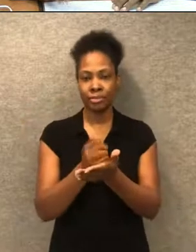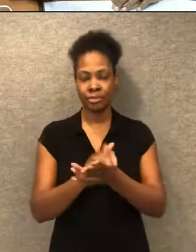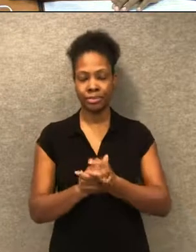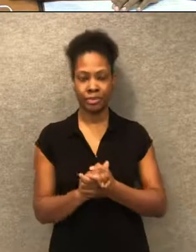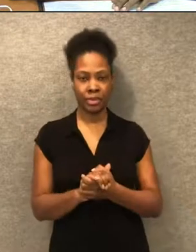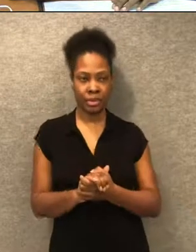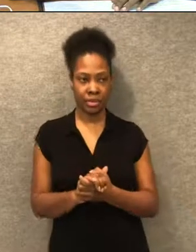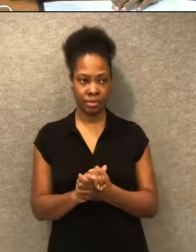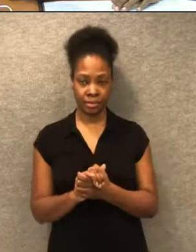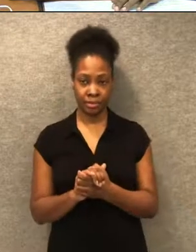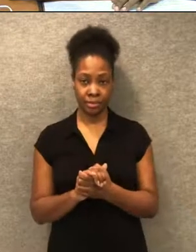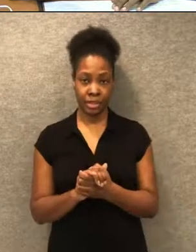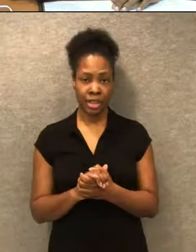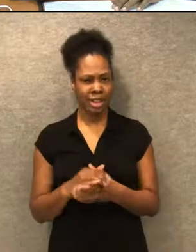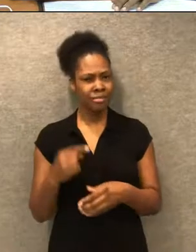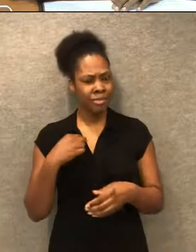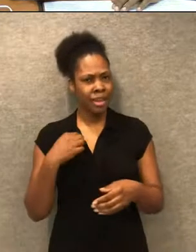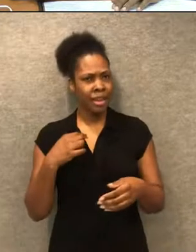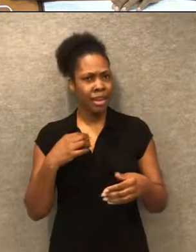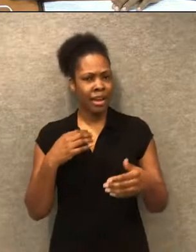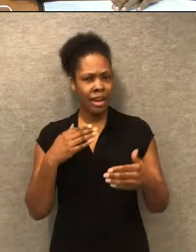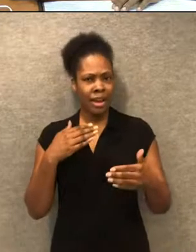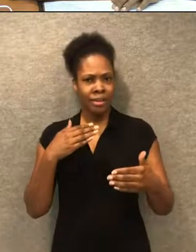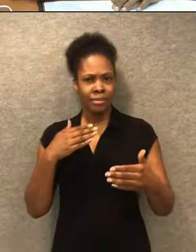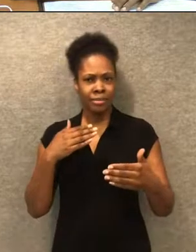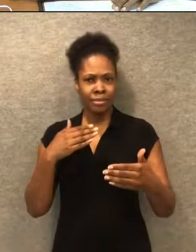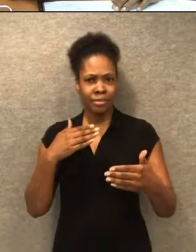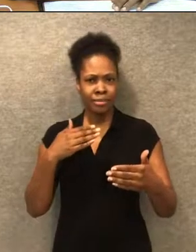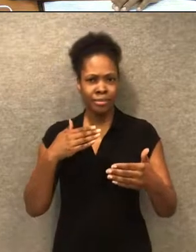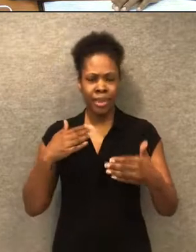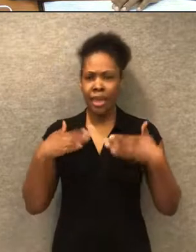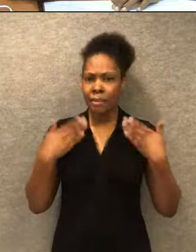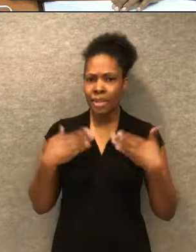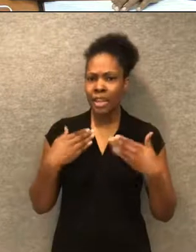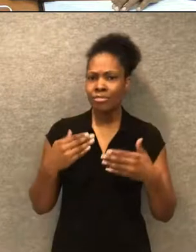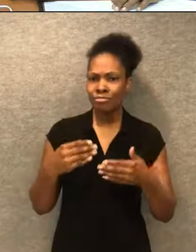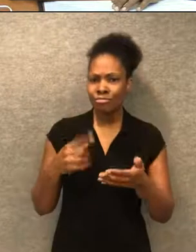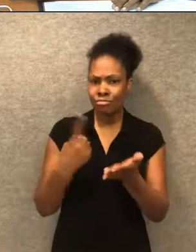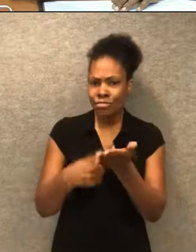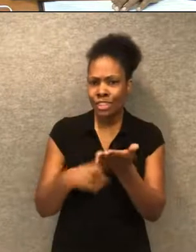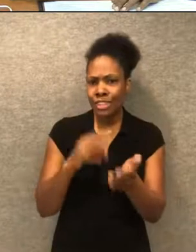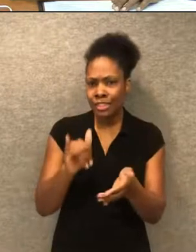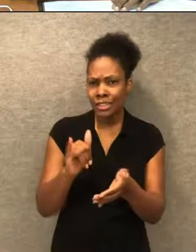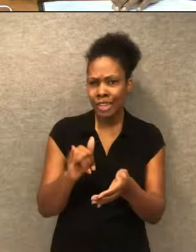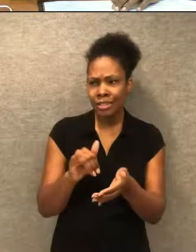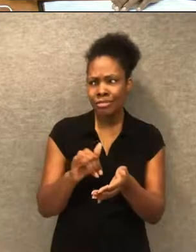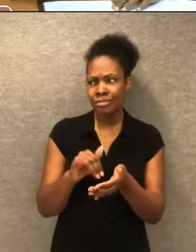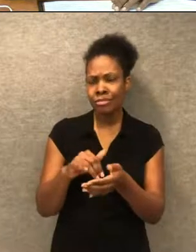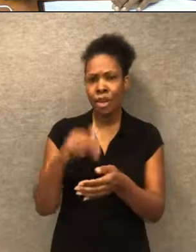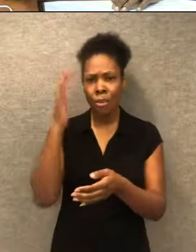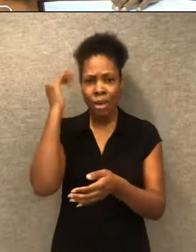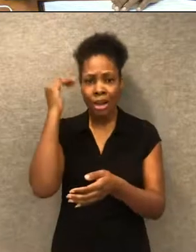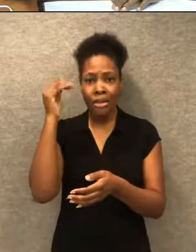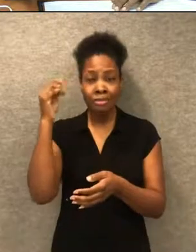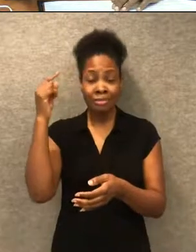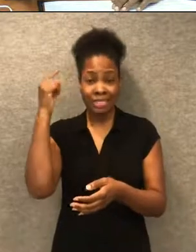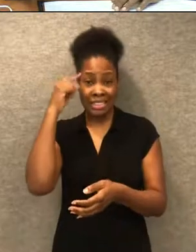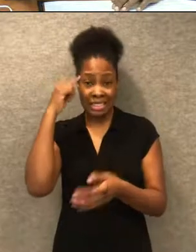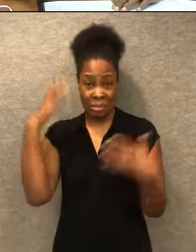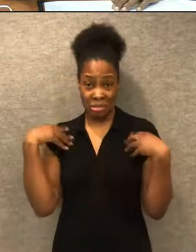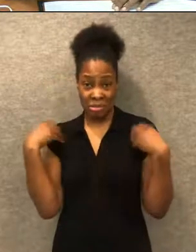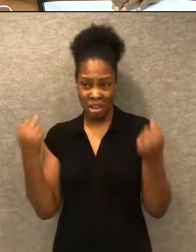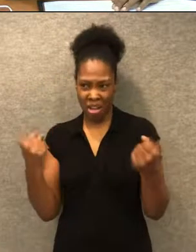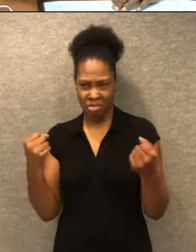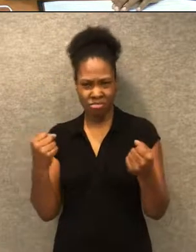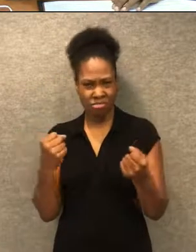that, because mental health always has been a stigma, right, in the African-American community, in